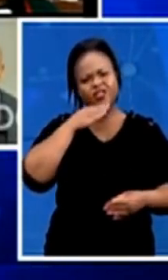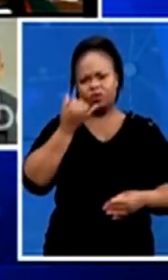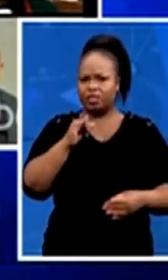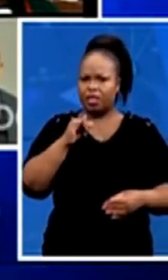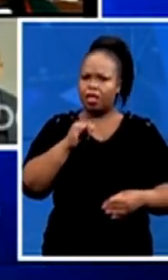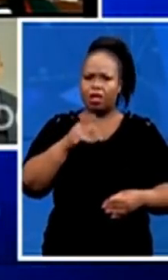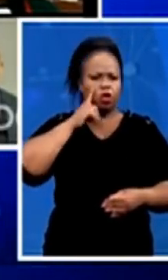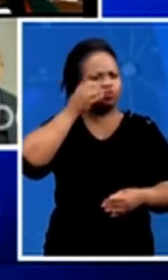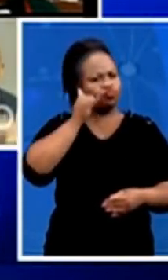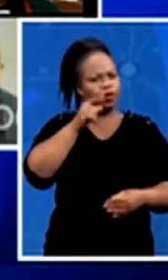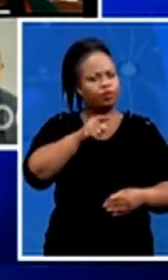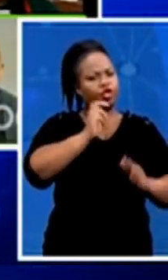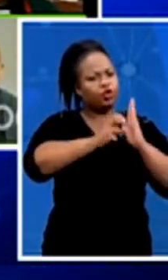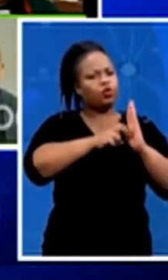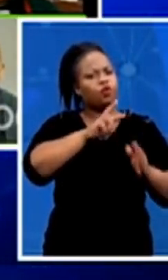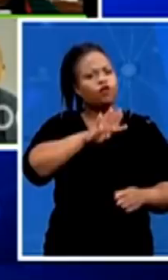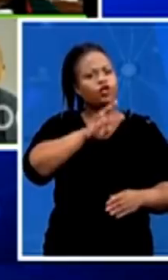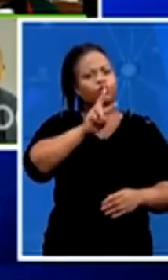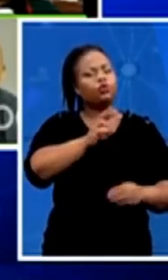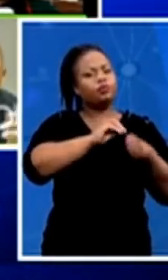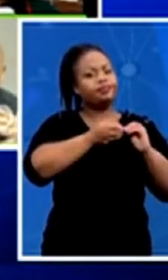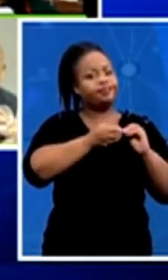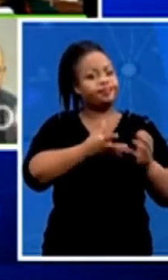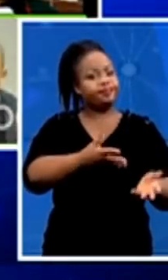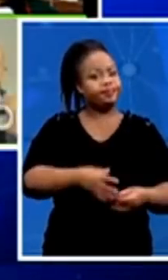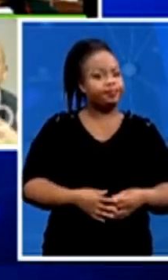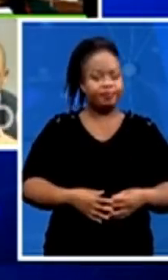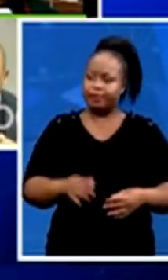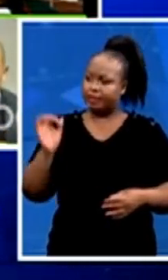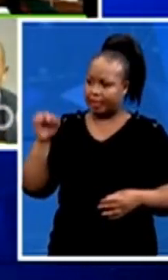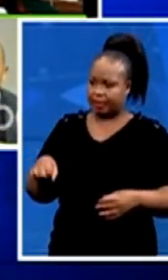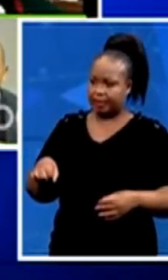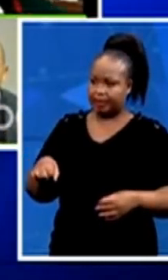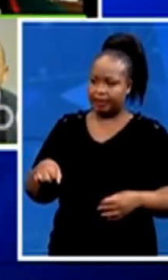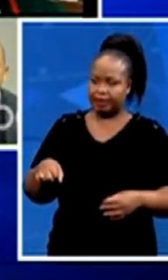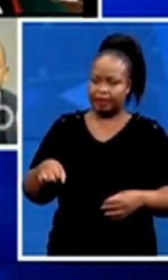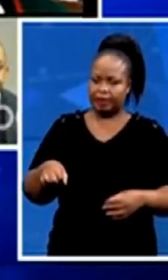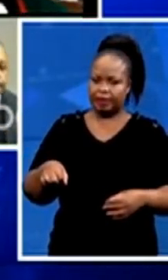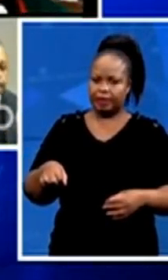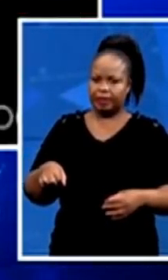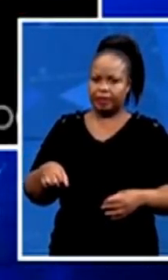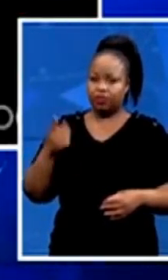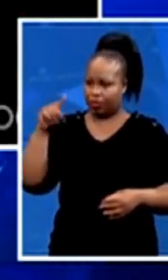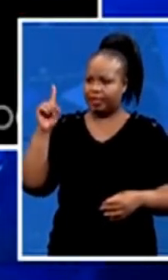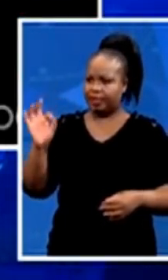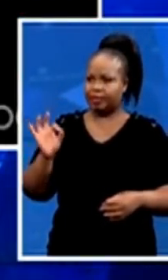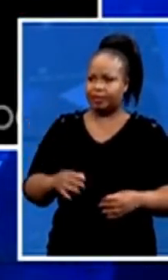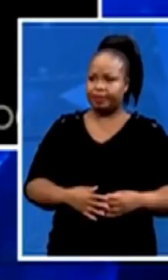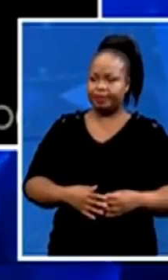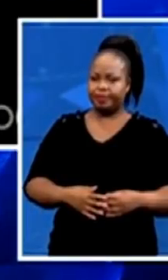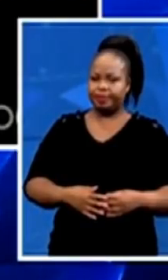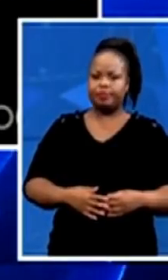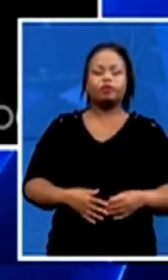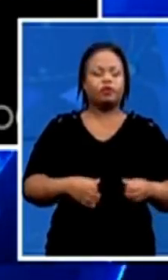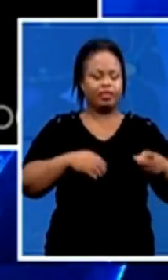where necessary. Yes, modified. Yes, that's correct, Justice Machit. Yes. All right. Now, thank you. The second aspect is